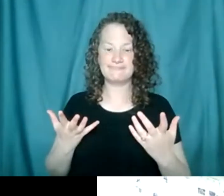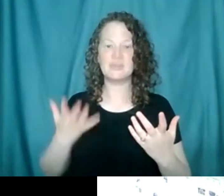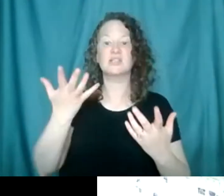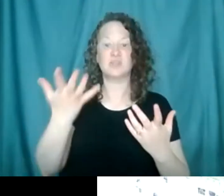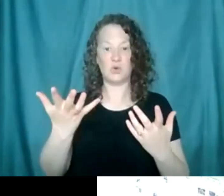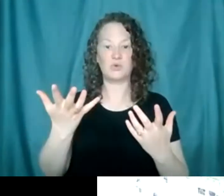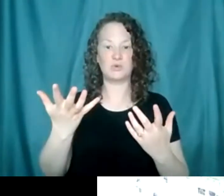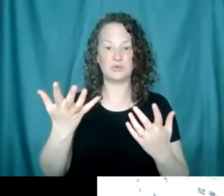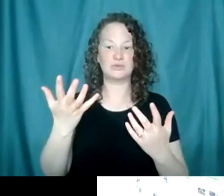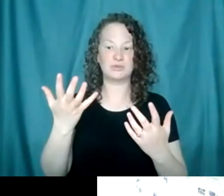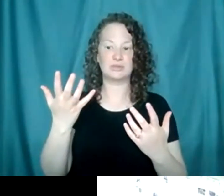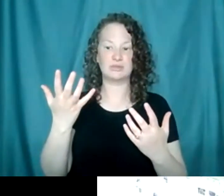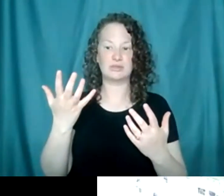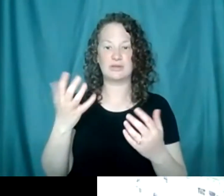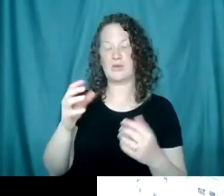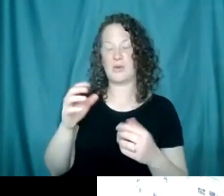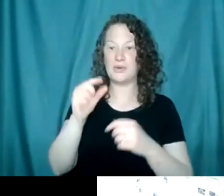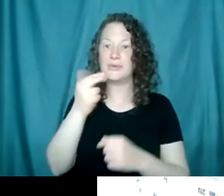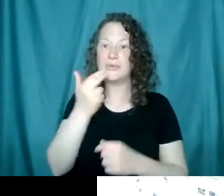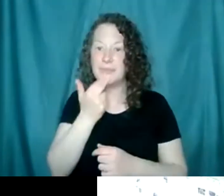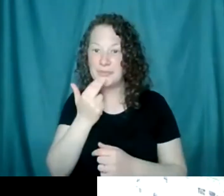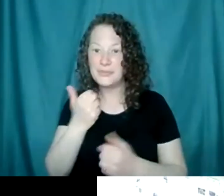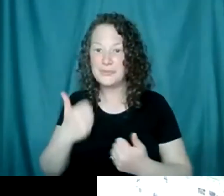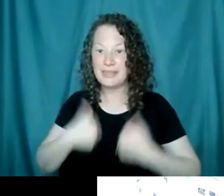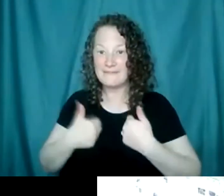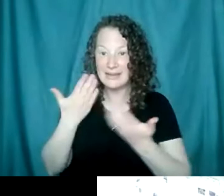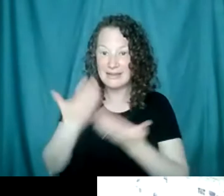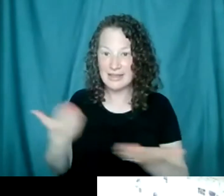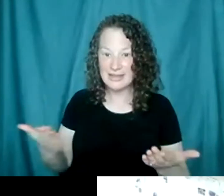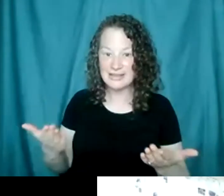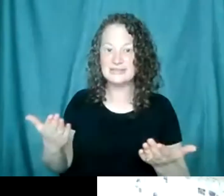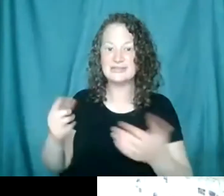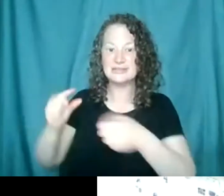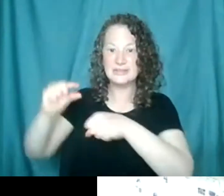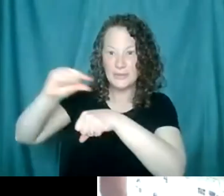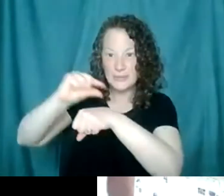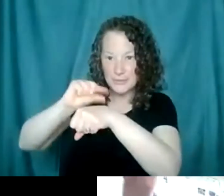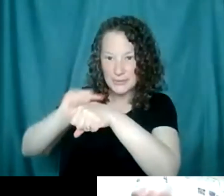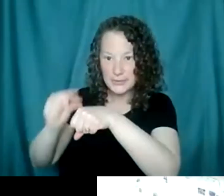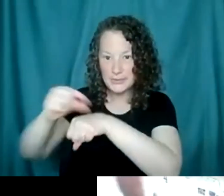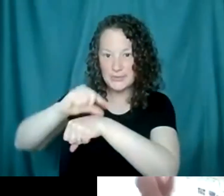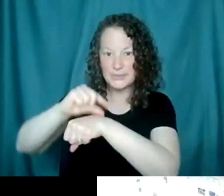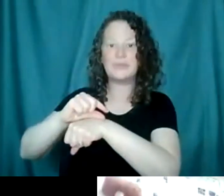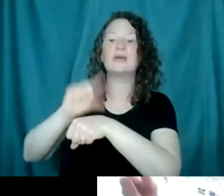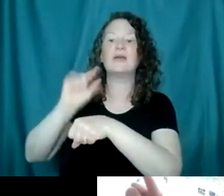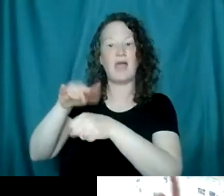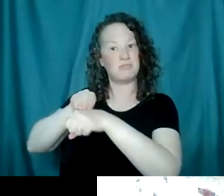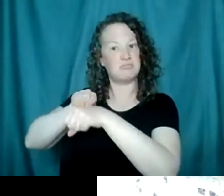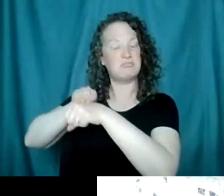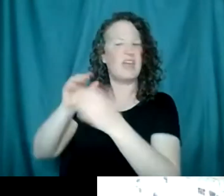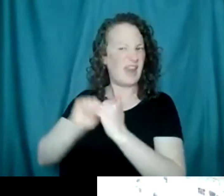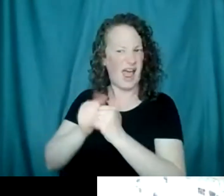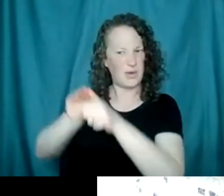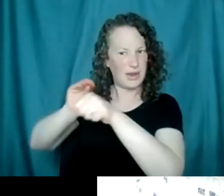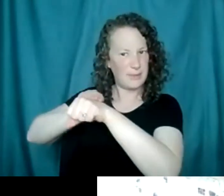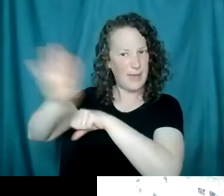So looking at the microorganisms, how they affected the carbon dynamics. So that's part of looking at the atmospherics,